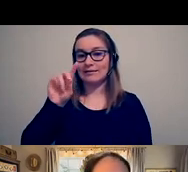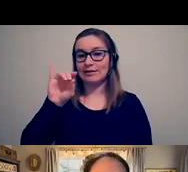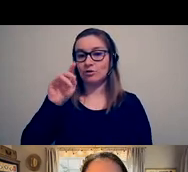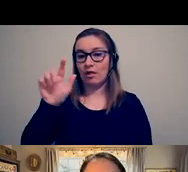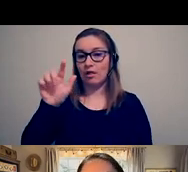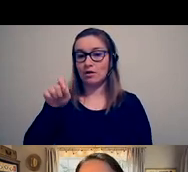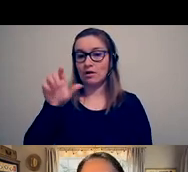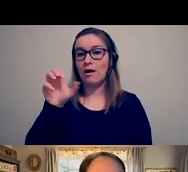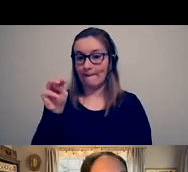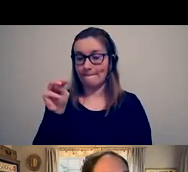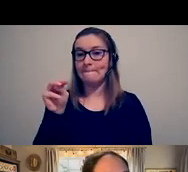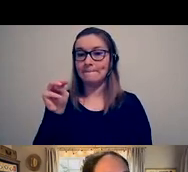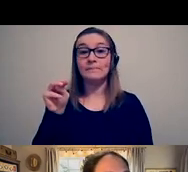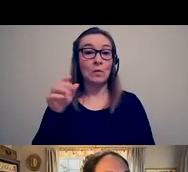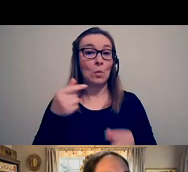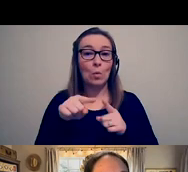at equalizedigital.